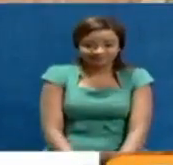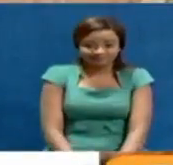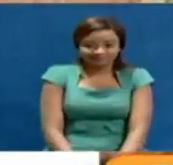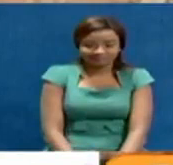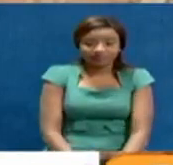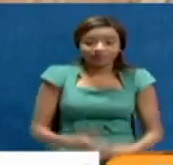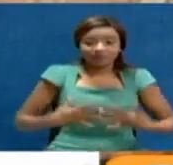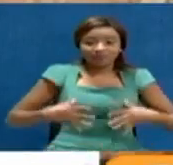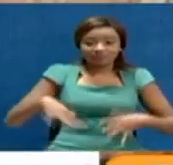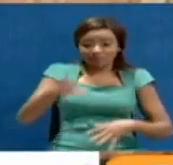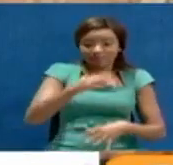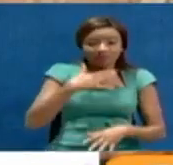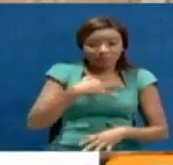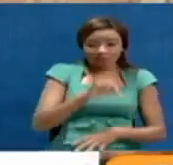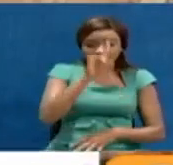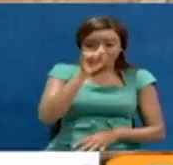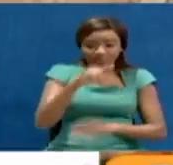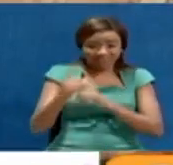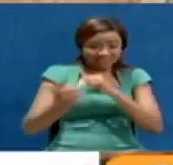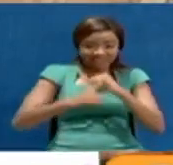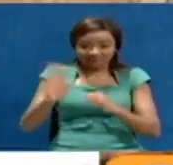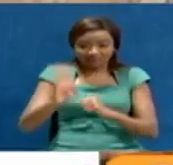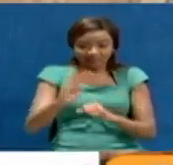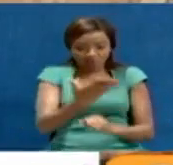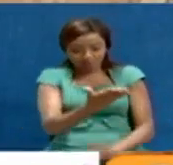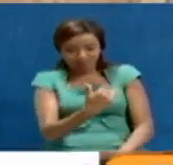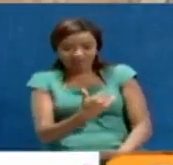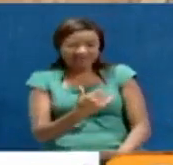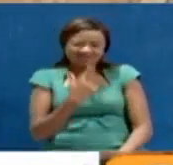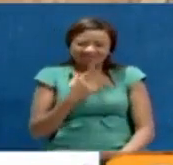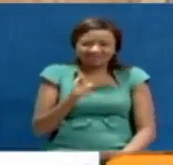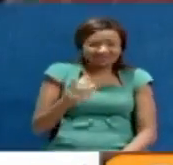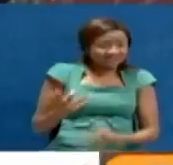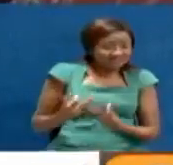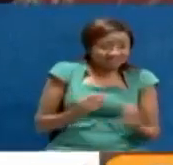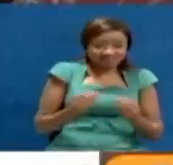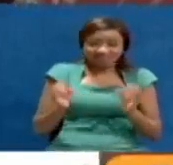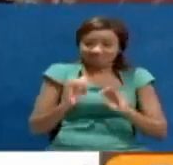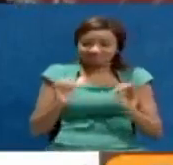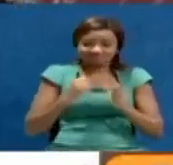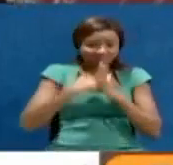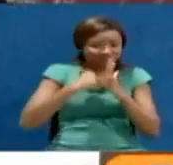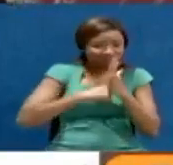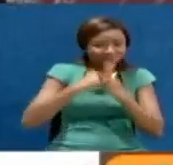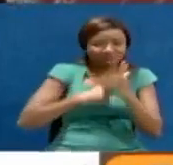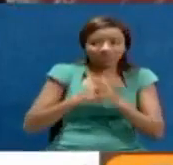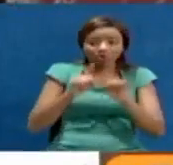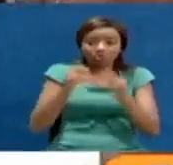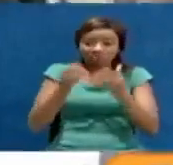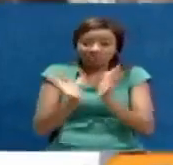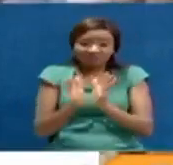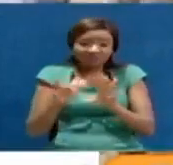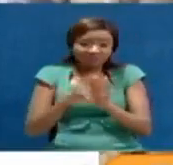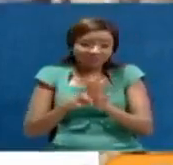Residents who are seeking 1.6 billion shillings in compensation say the journey has been long and that some of the affected family members